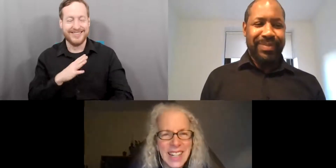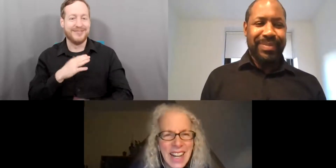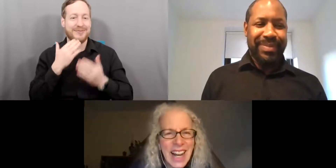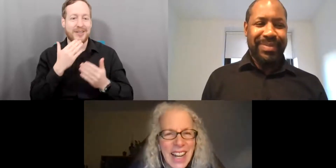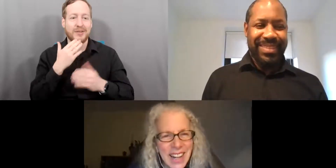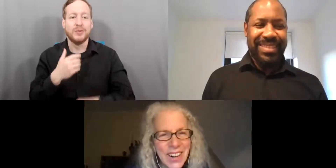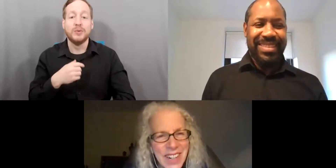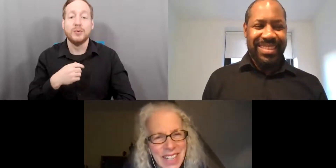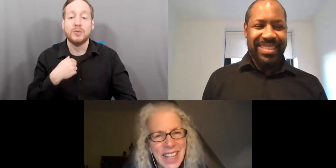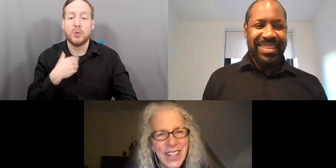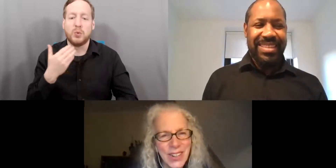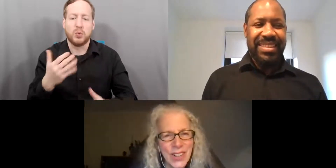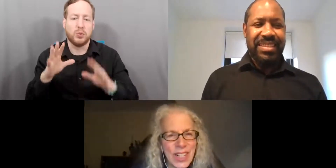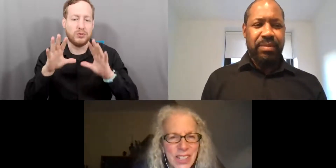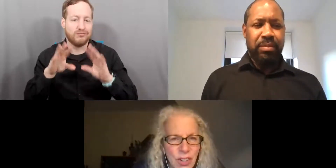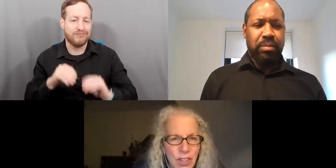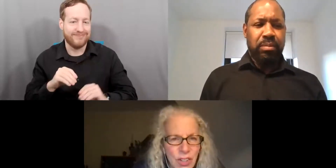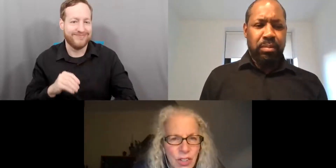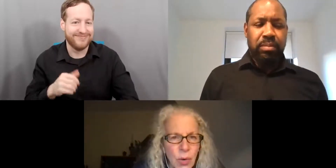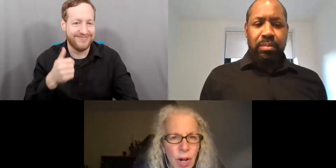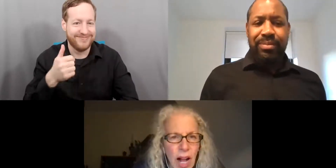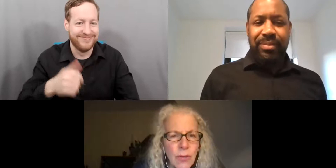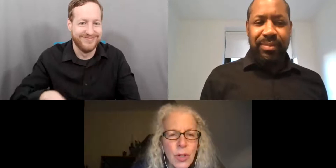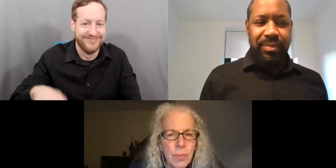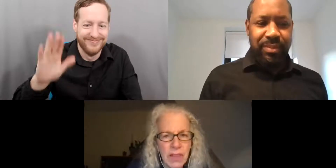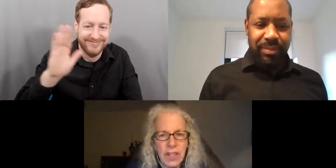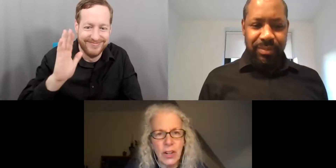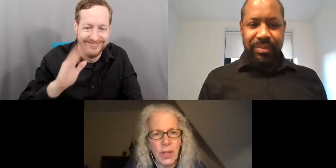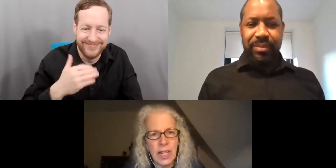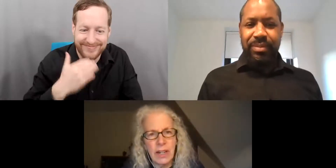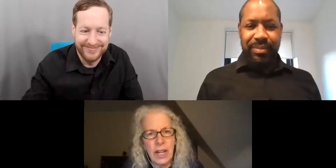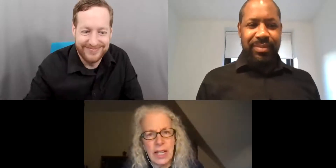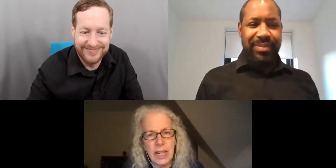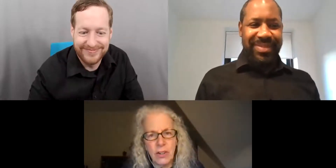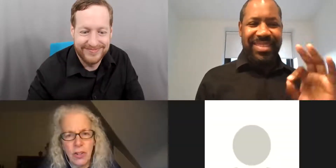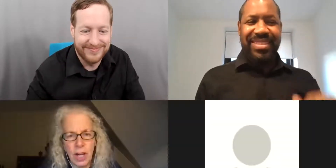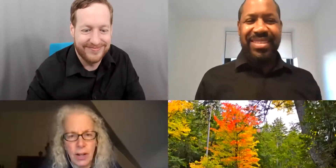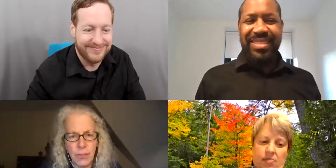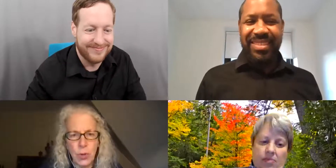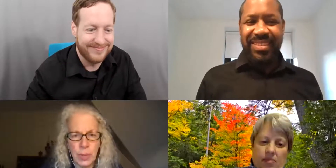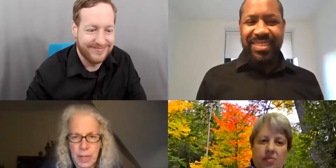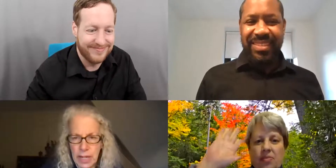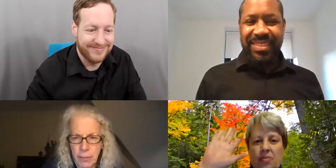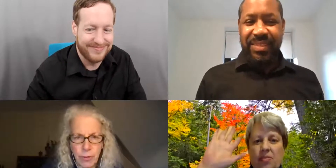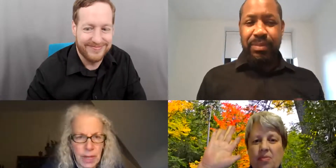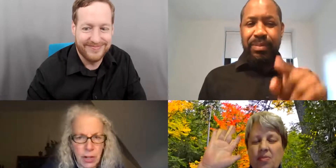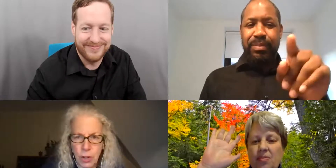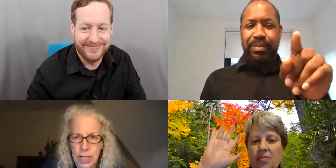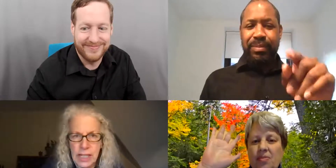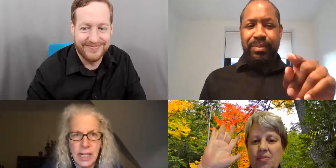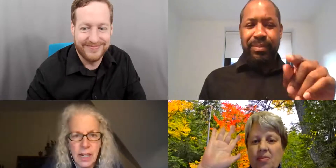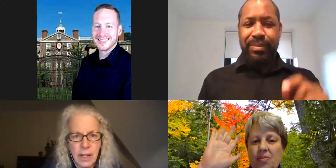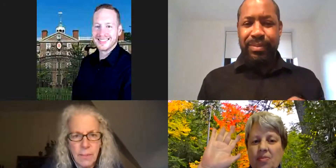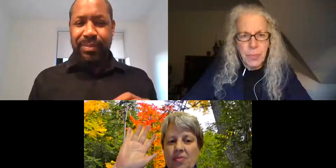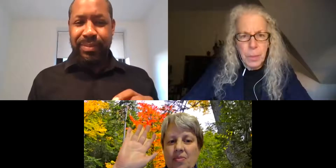all right. Thank you, Ernest. So I'll reduce my video and then you can pick it up from there,